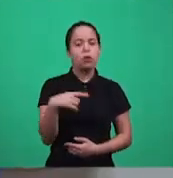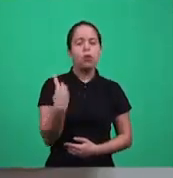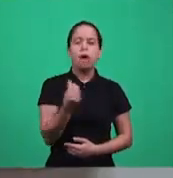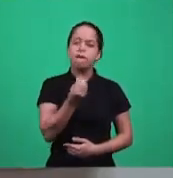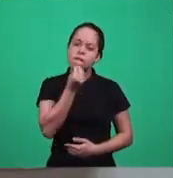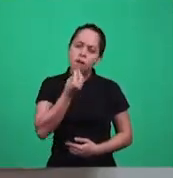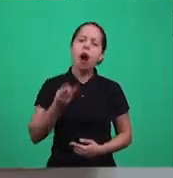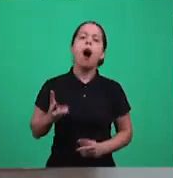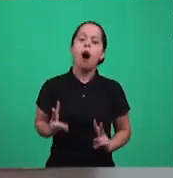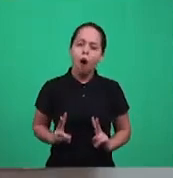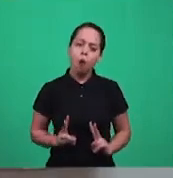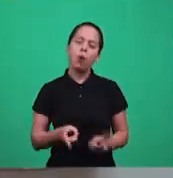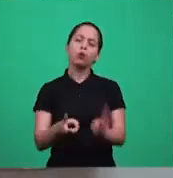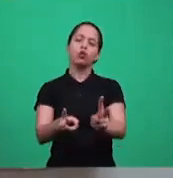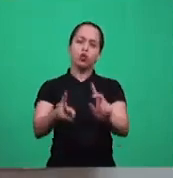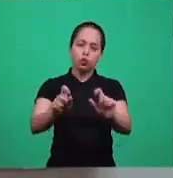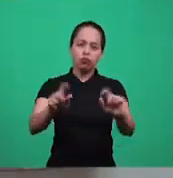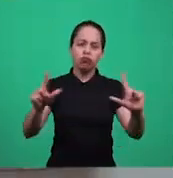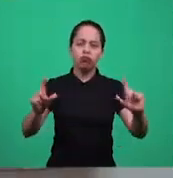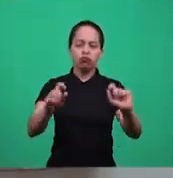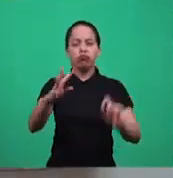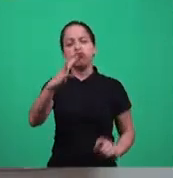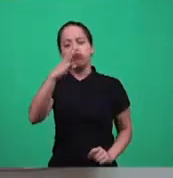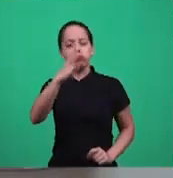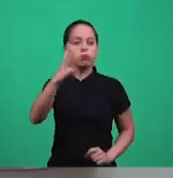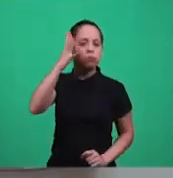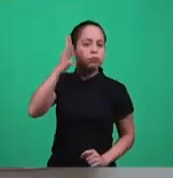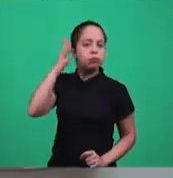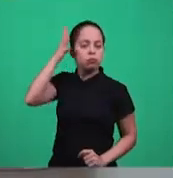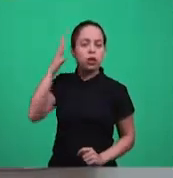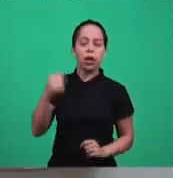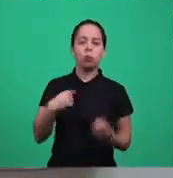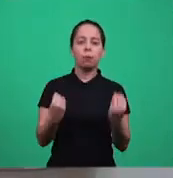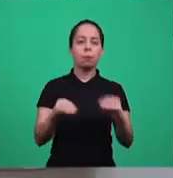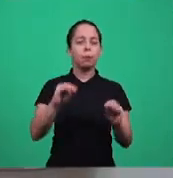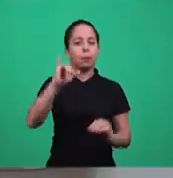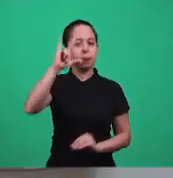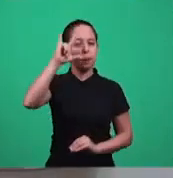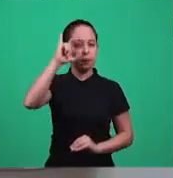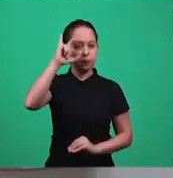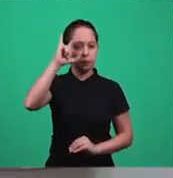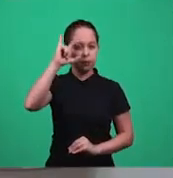listening to us. And we're going to continue. And I would like to leave a word